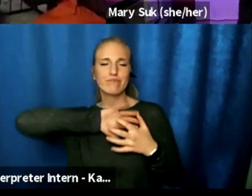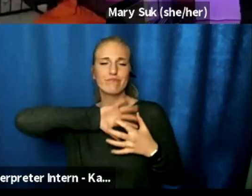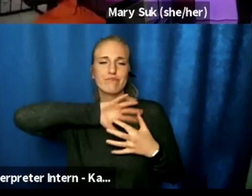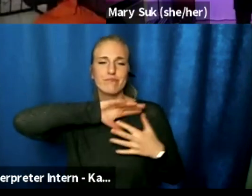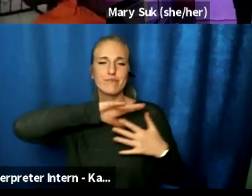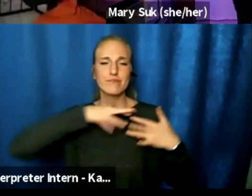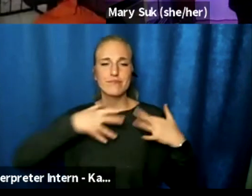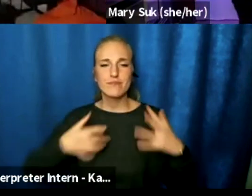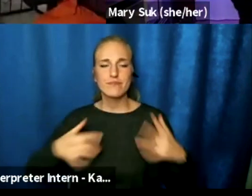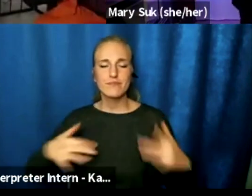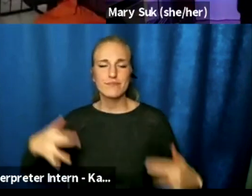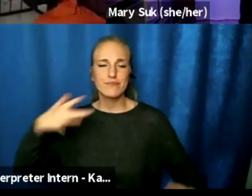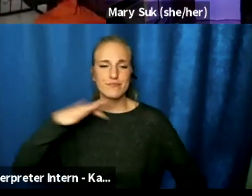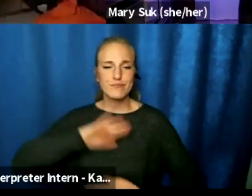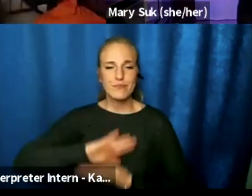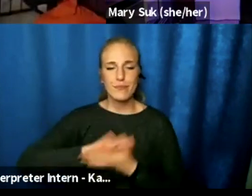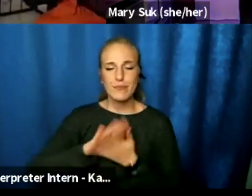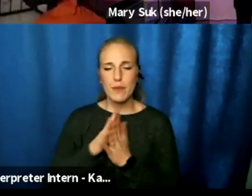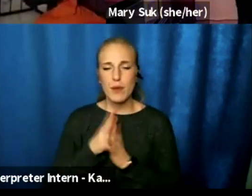Ilondoloze,